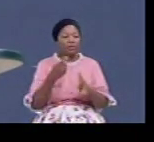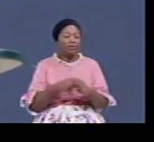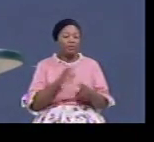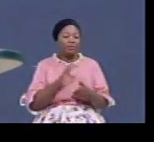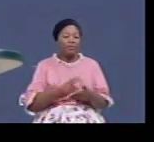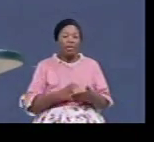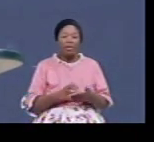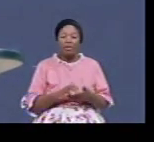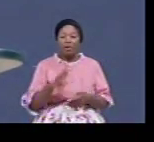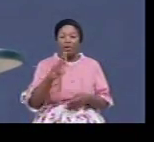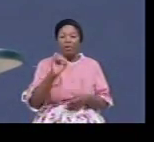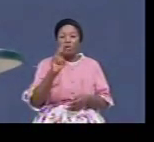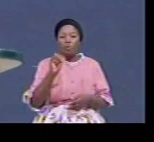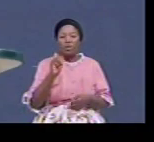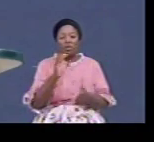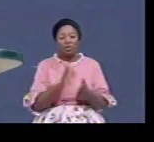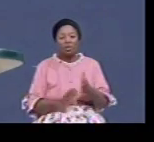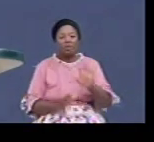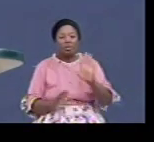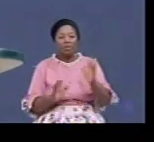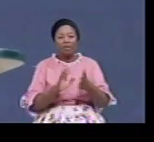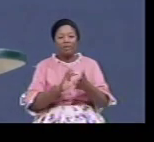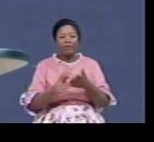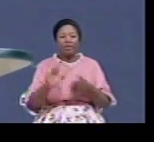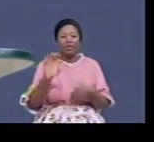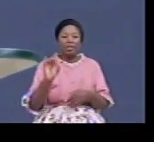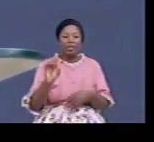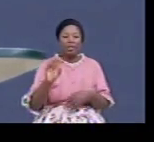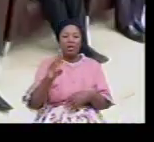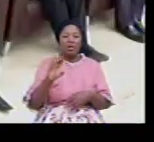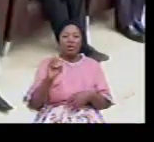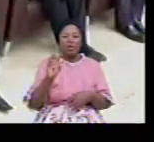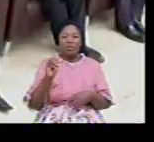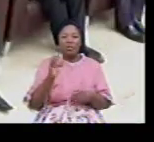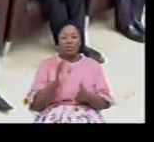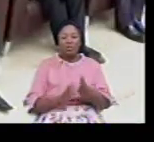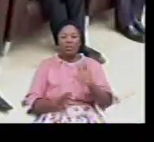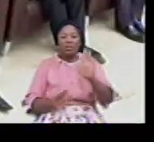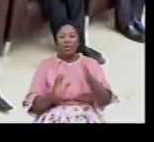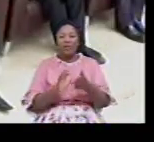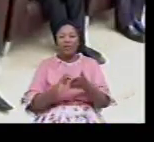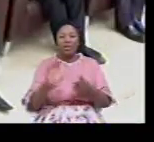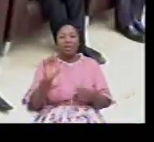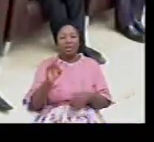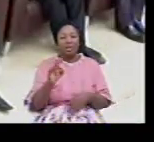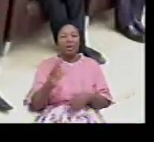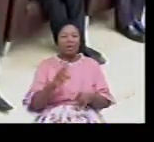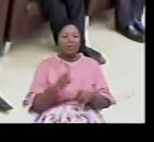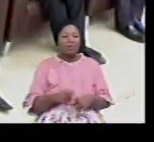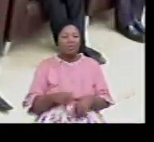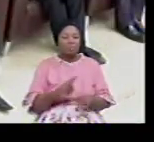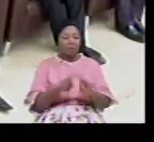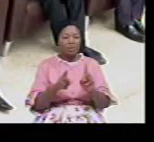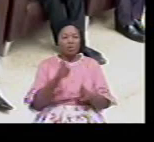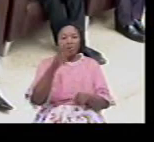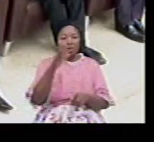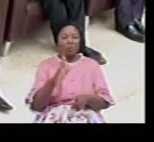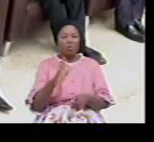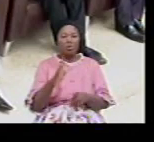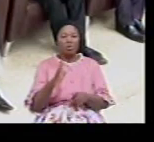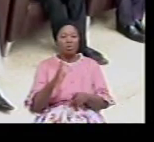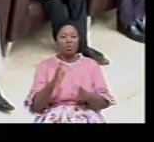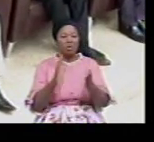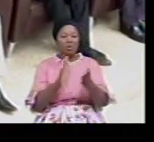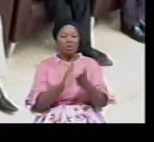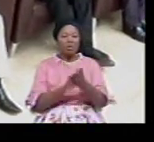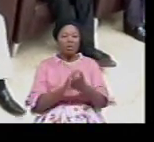chapter 5, we're looking at it from verse 8. But God commendeth his love